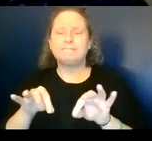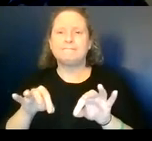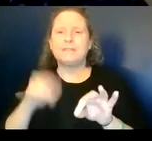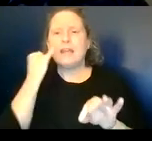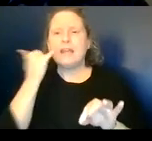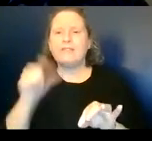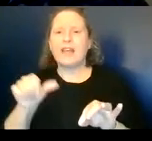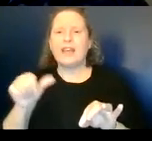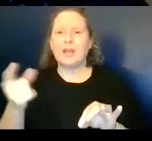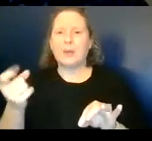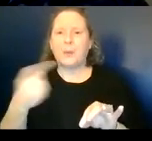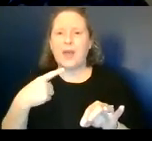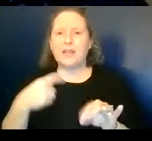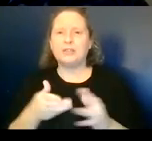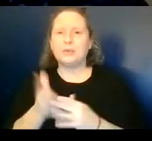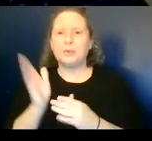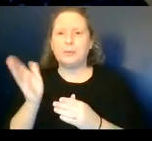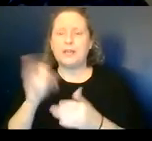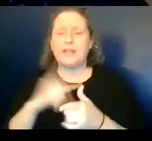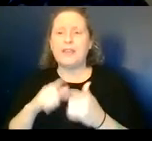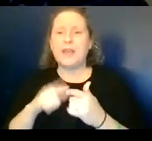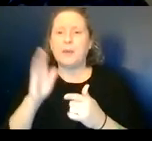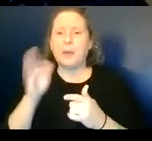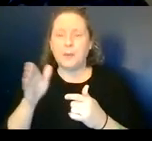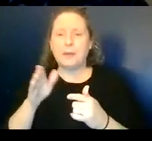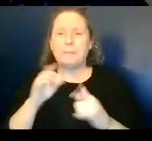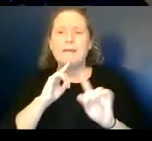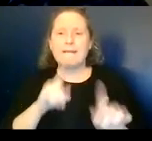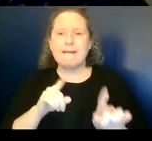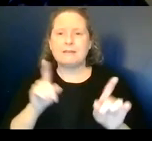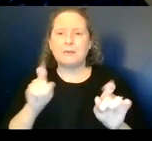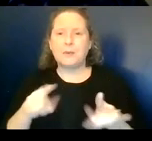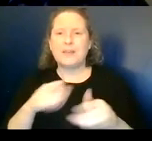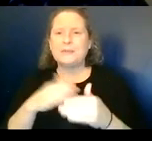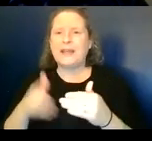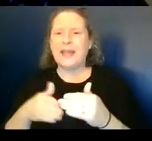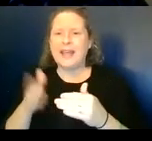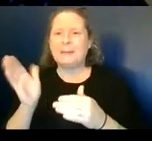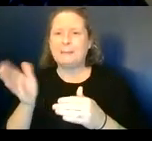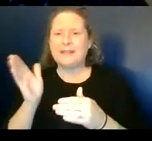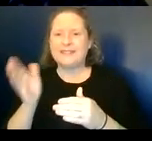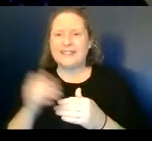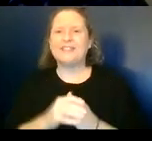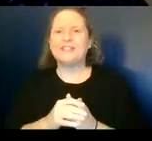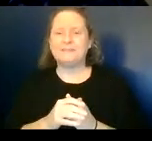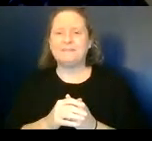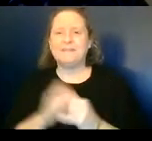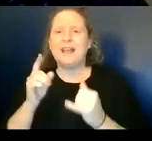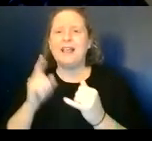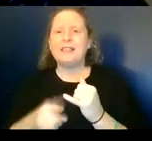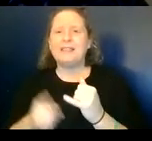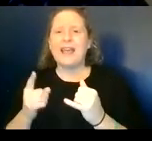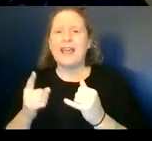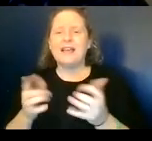and create some time at the end of the presentation to address those. The last thing we want to make sure